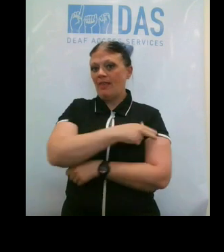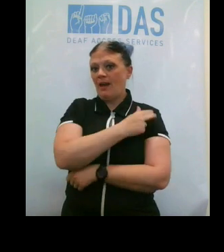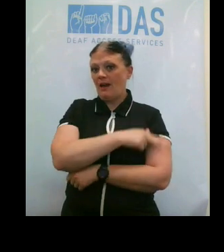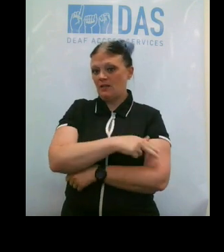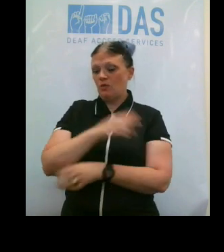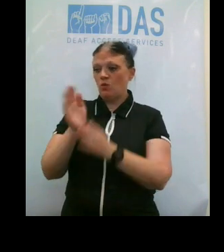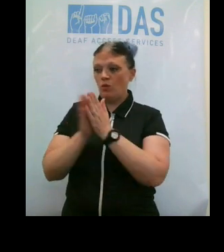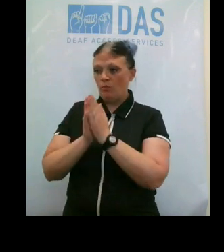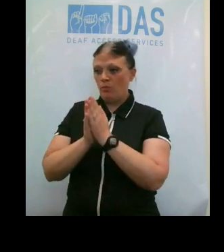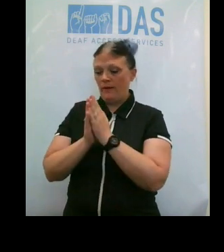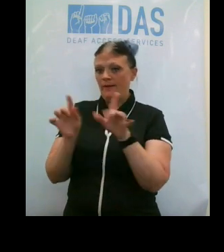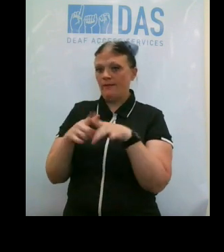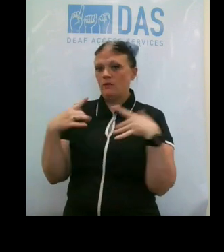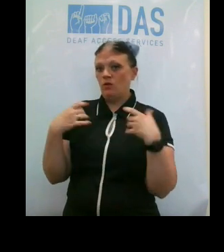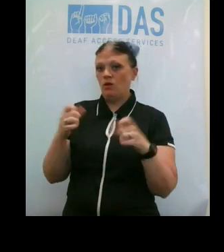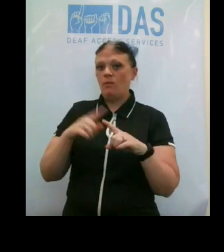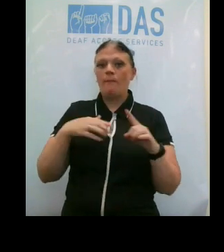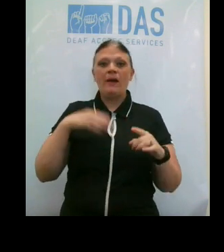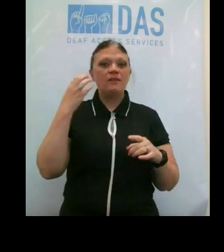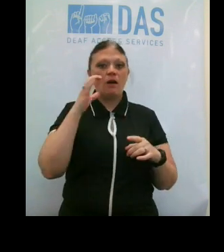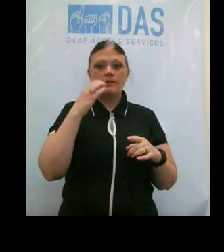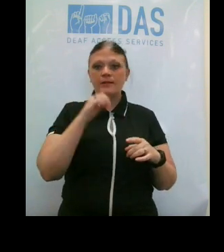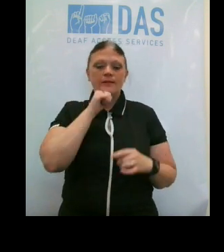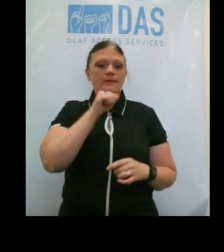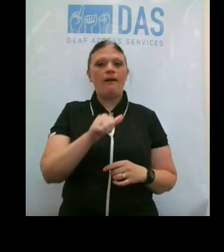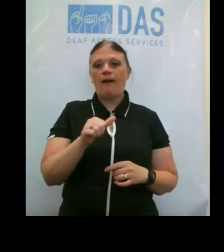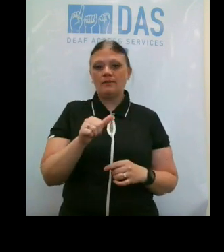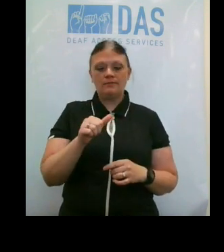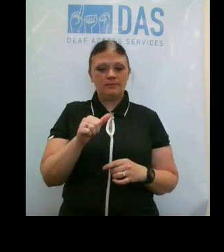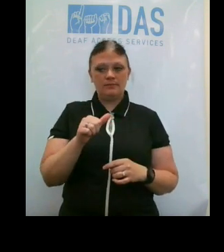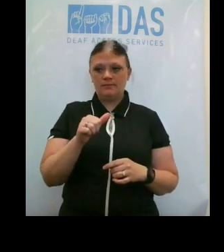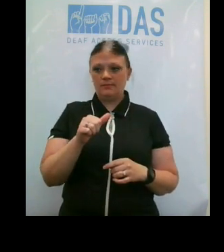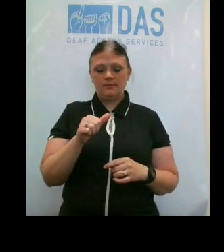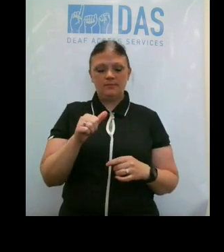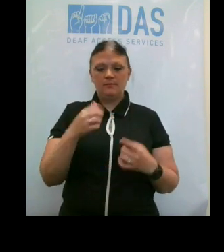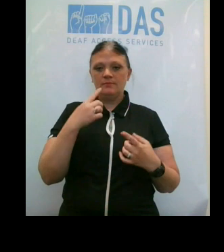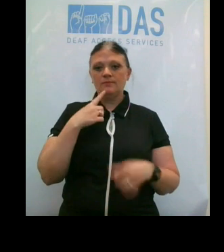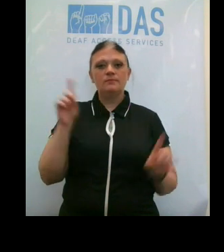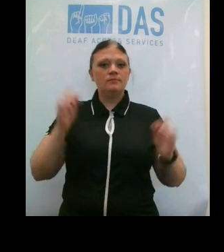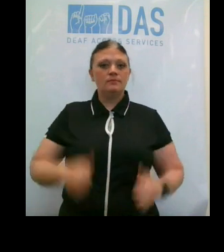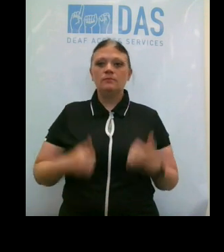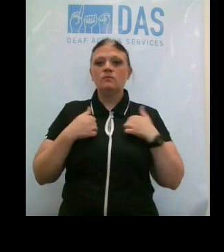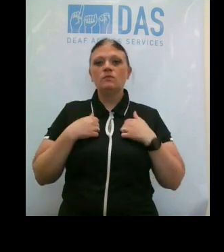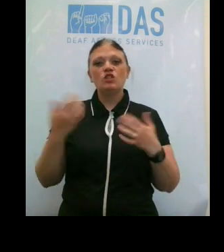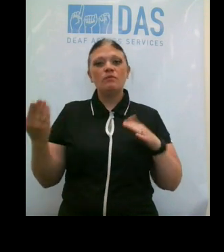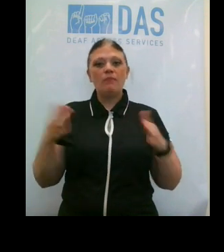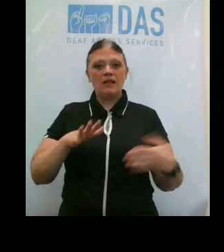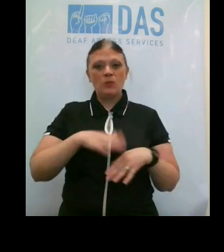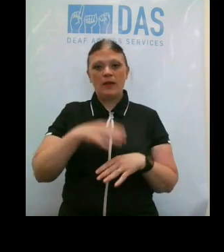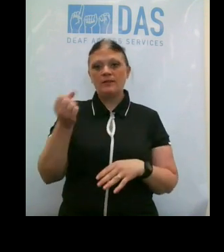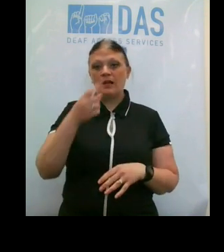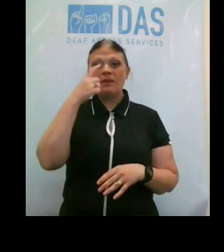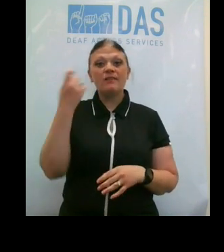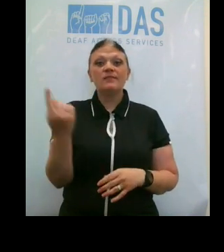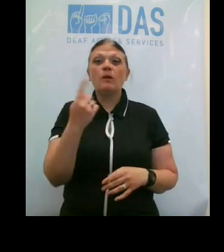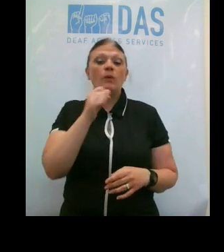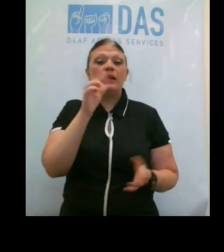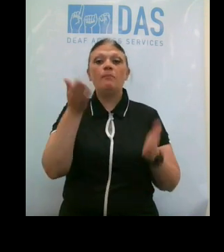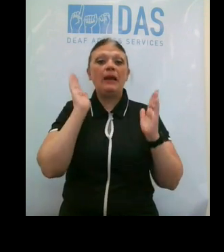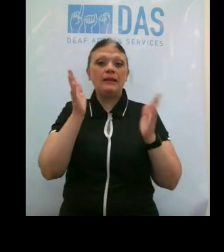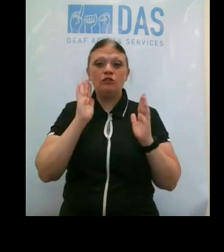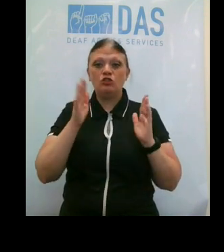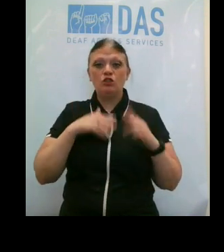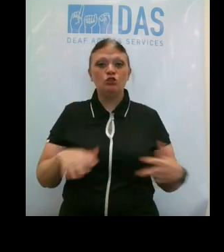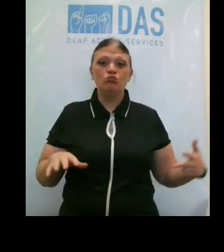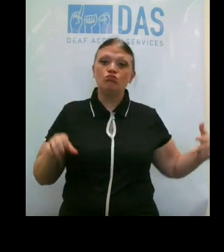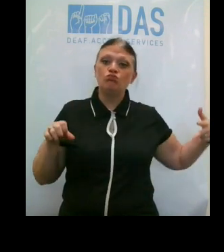recovers from his injuries, but my cousin Amanda did not. She died on Saturday because someone didn't pay attention and drove out